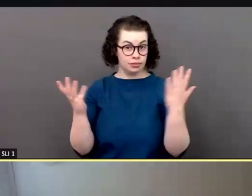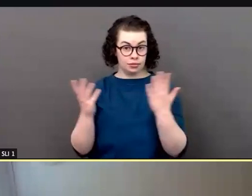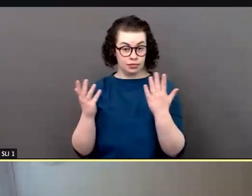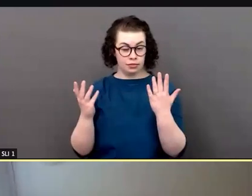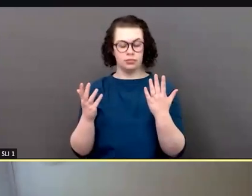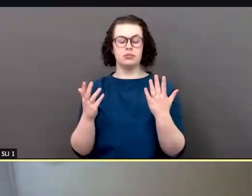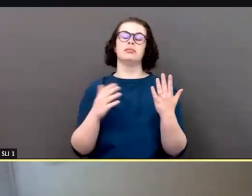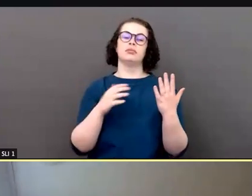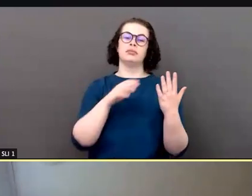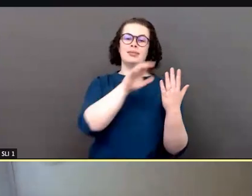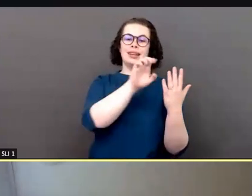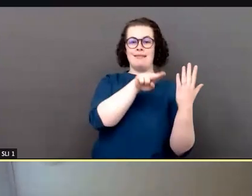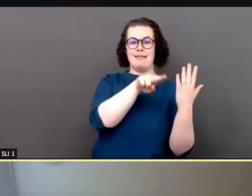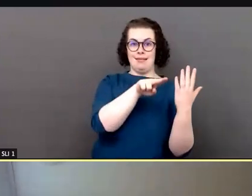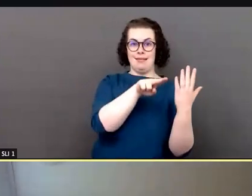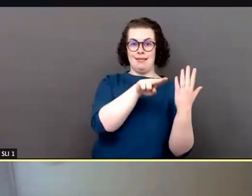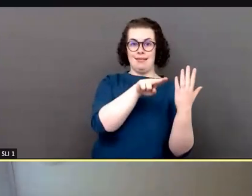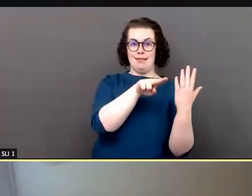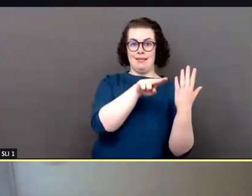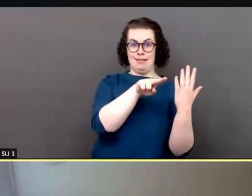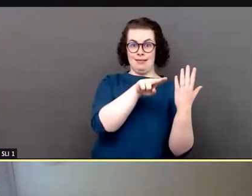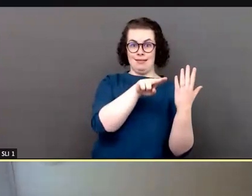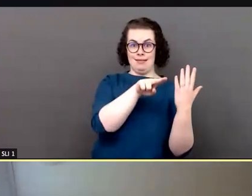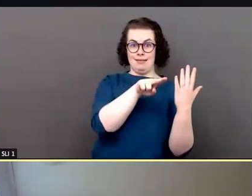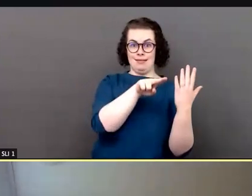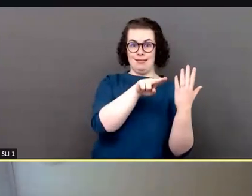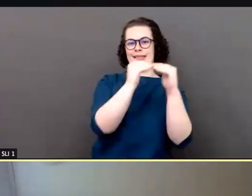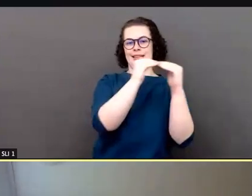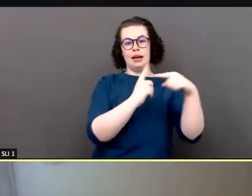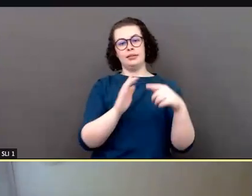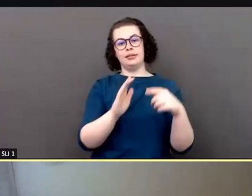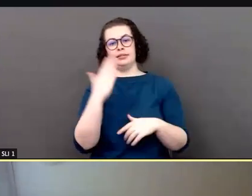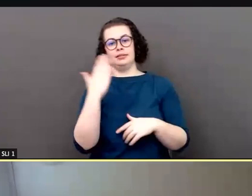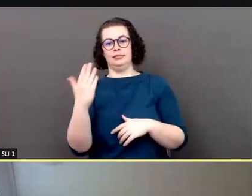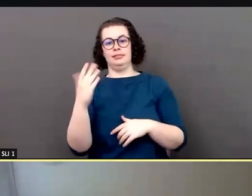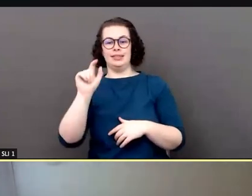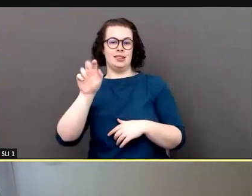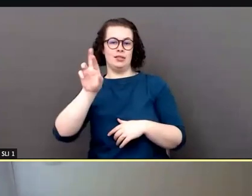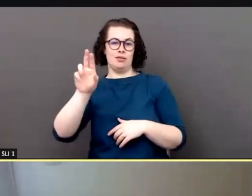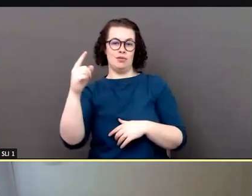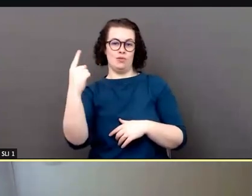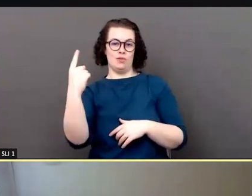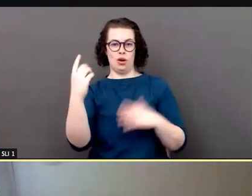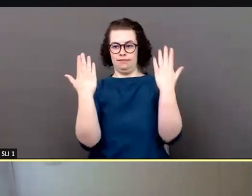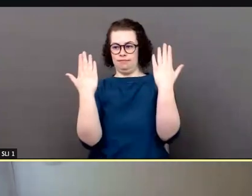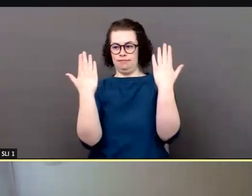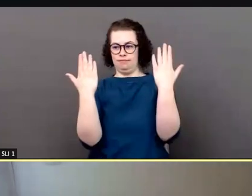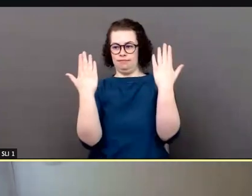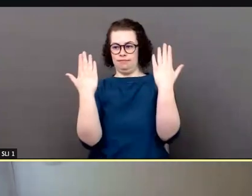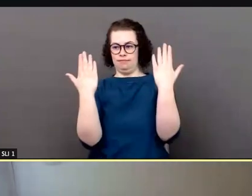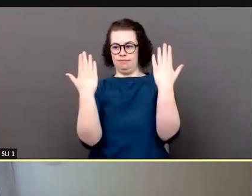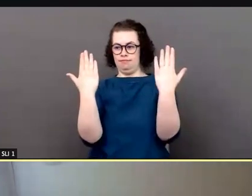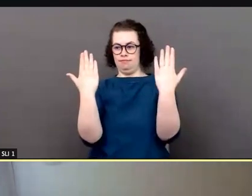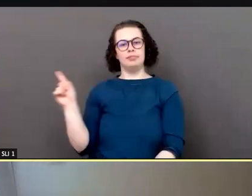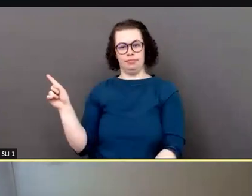EN standard and the equivalent handling of the same issue in the TR